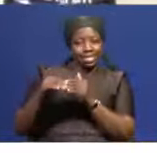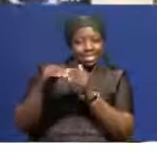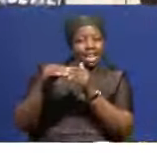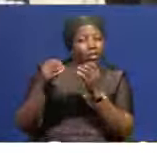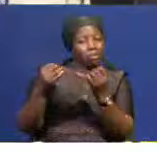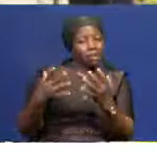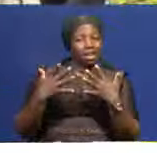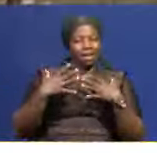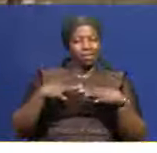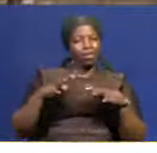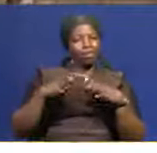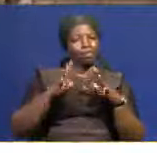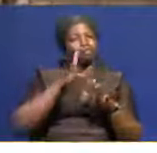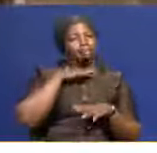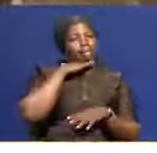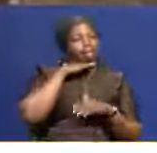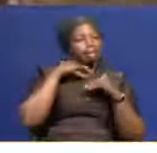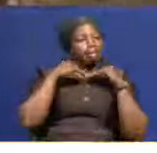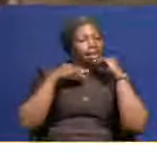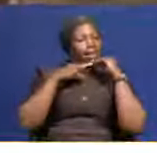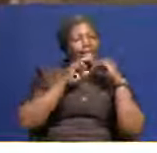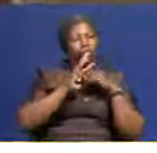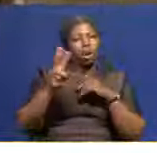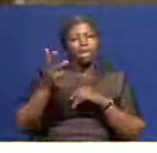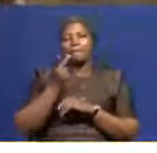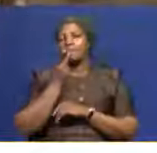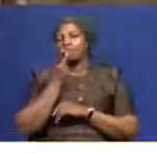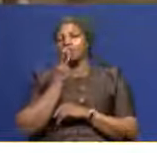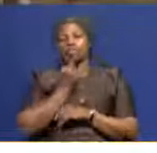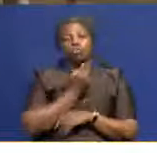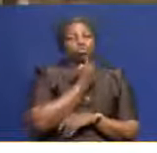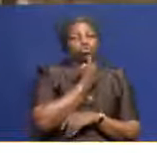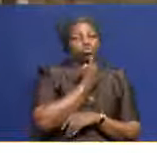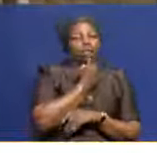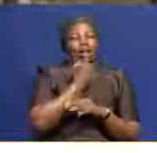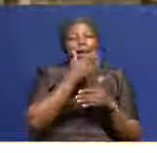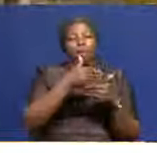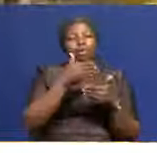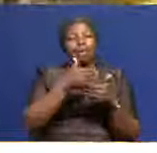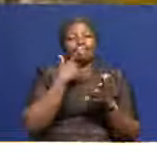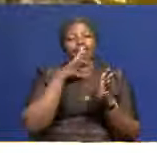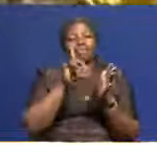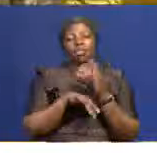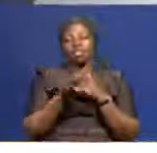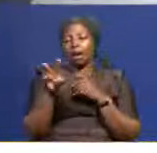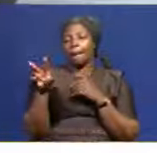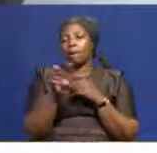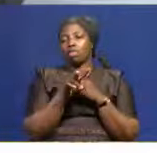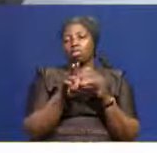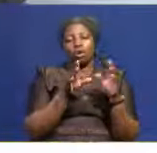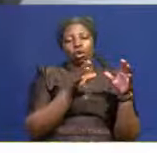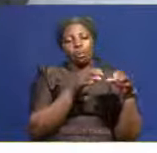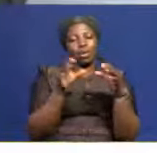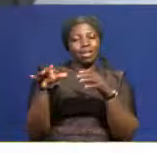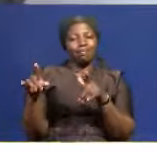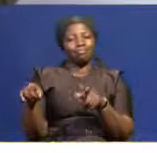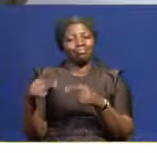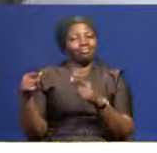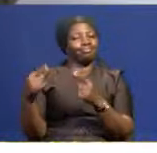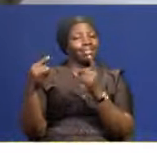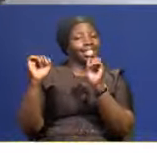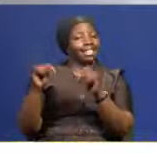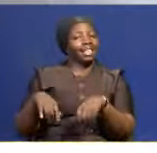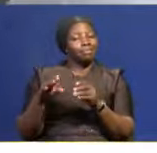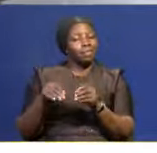killed along the West Pokot-Turkana borders. The professionals further say the boundary dispute between the two communities can be resolved through